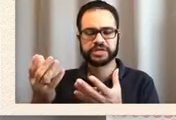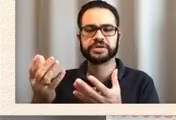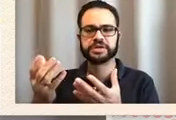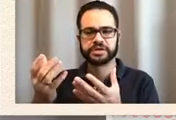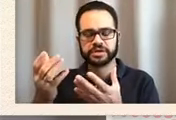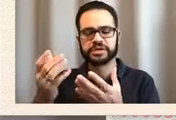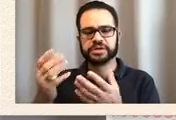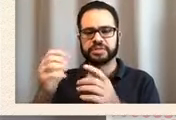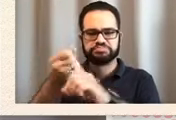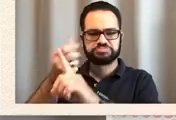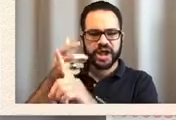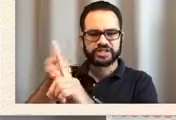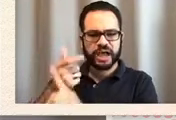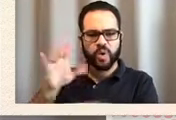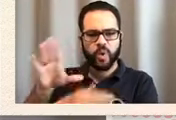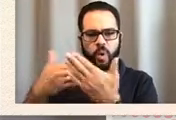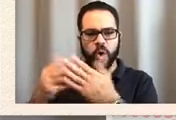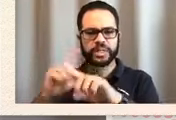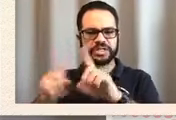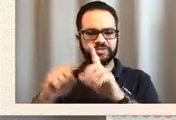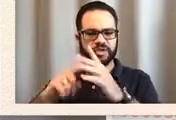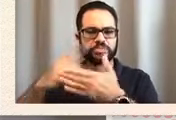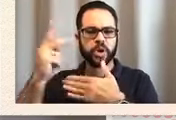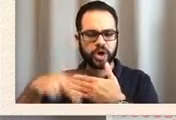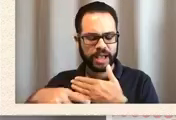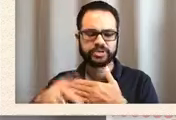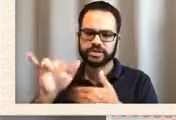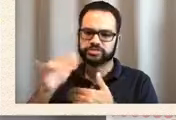ABLE programs, so that's a great way another tool as well.